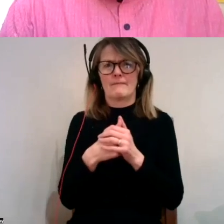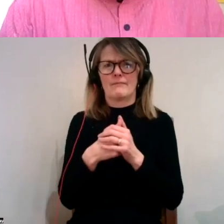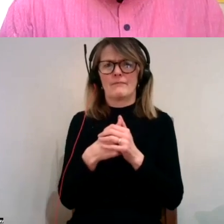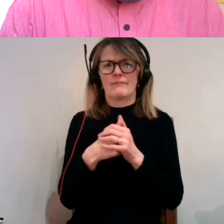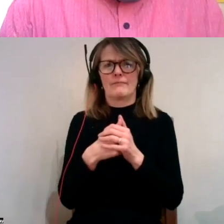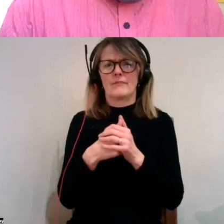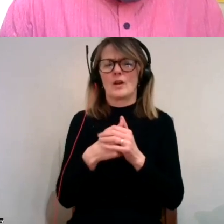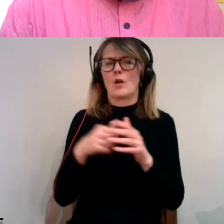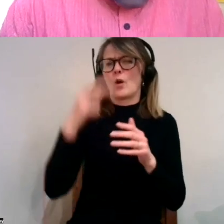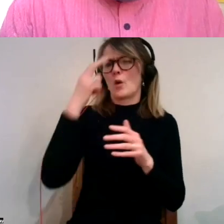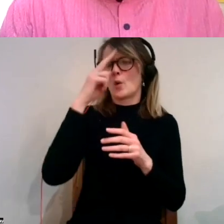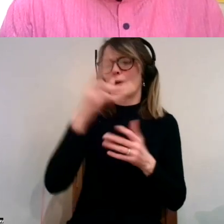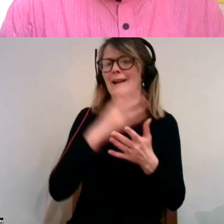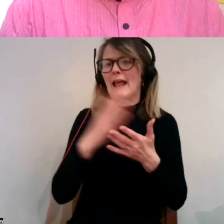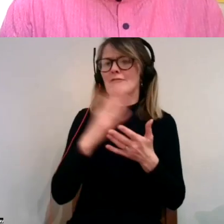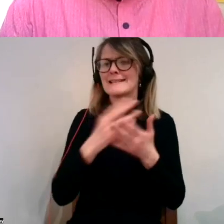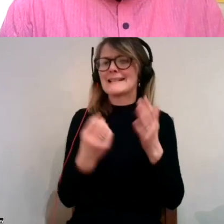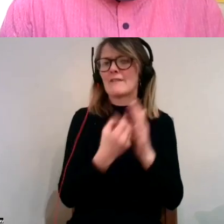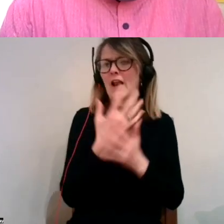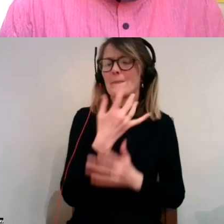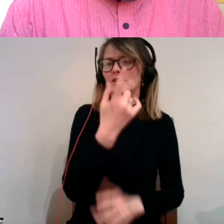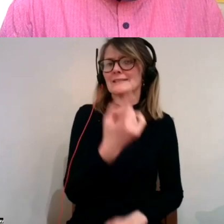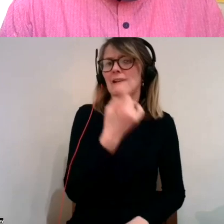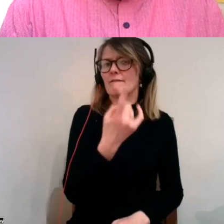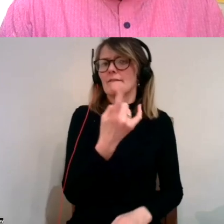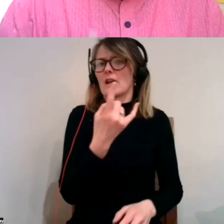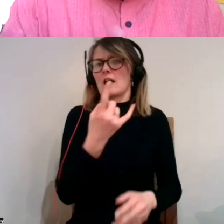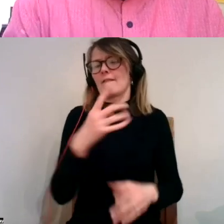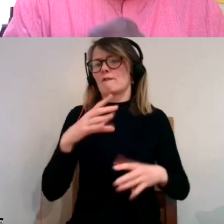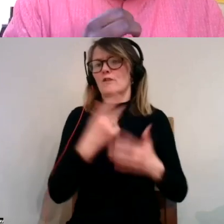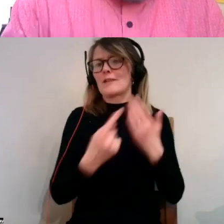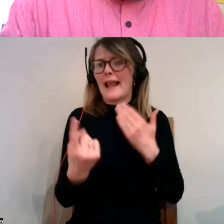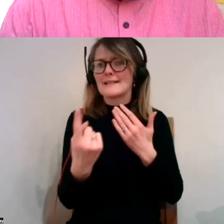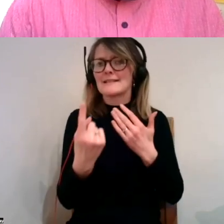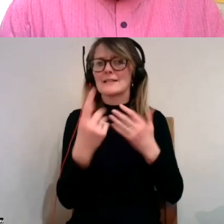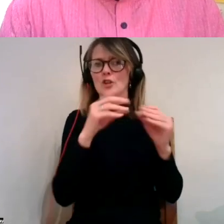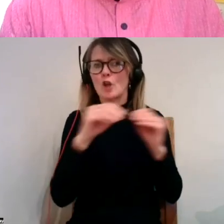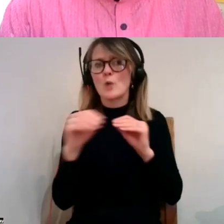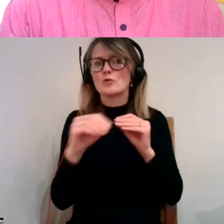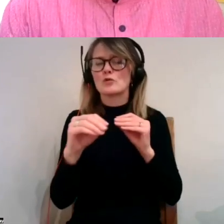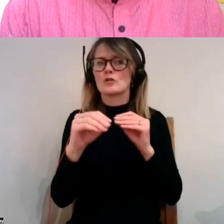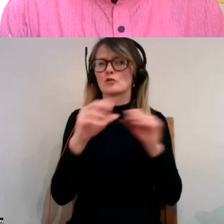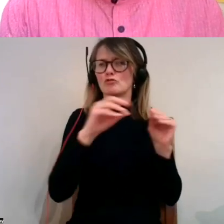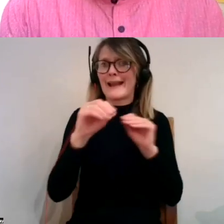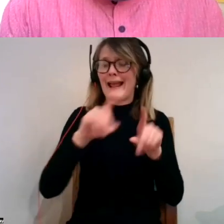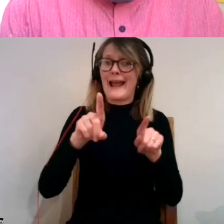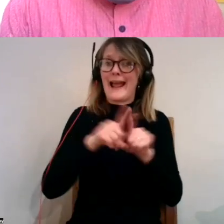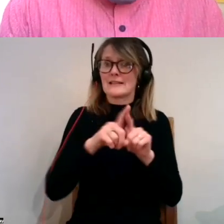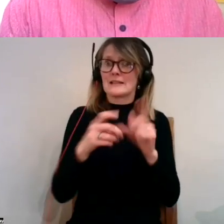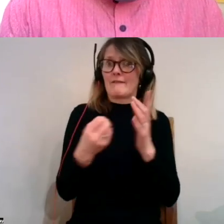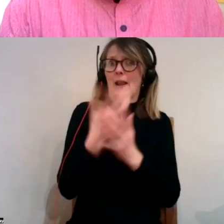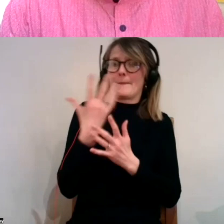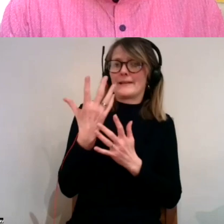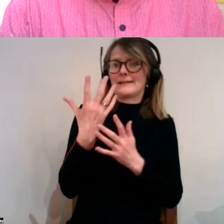freelance coach, trainer, and mediator. She works primarily with church